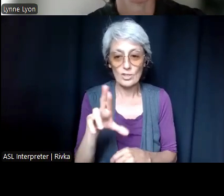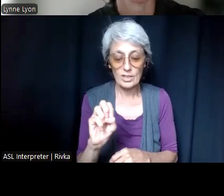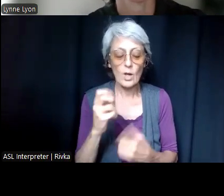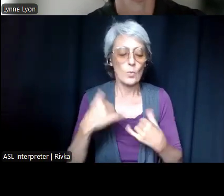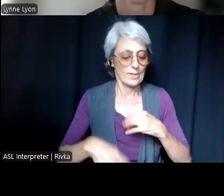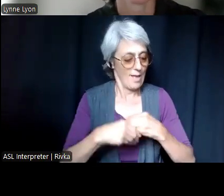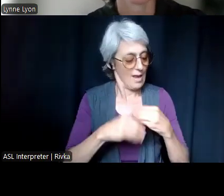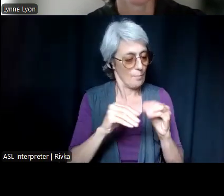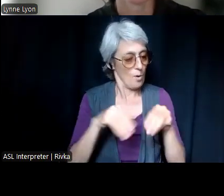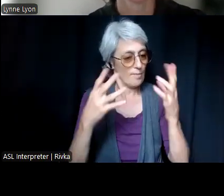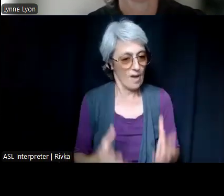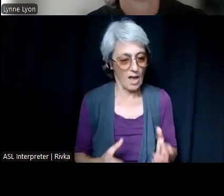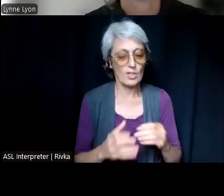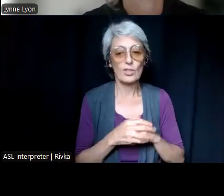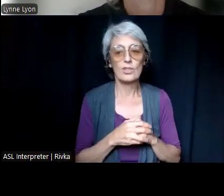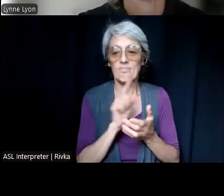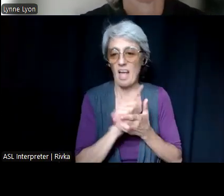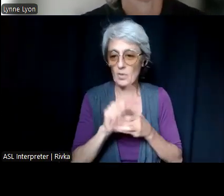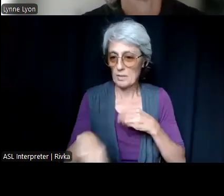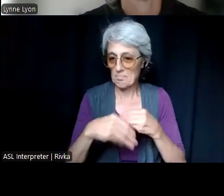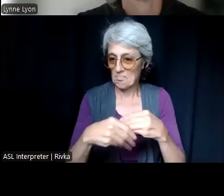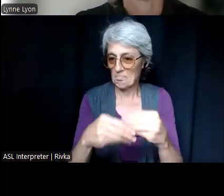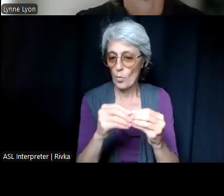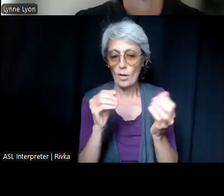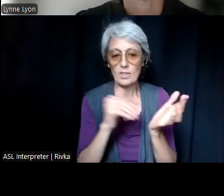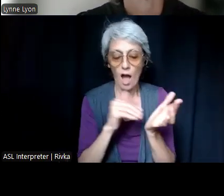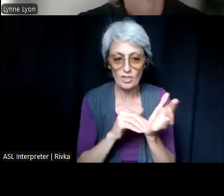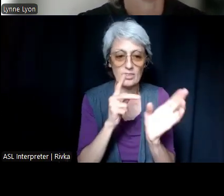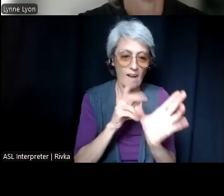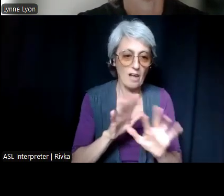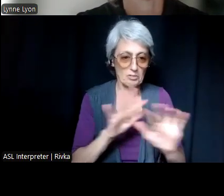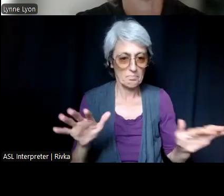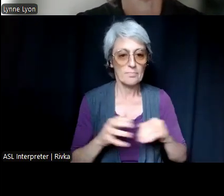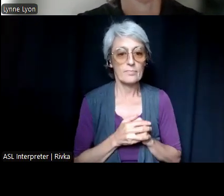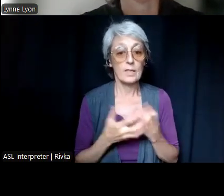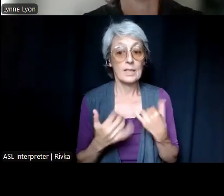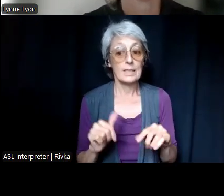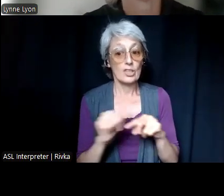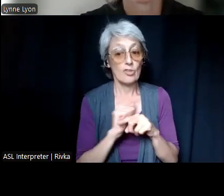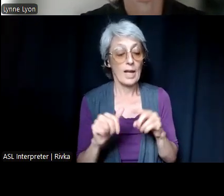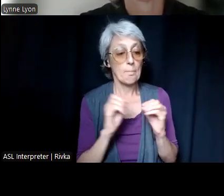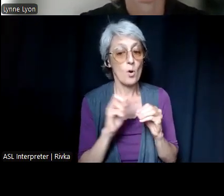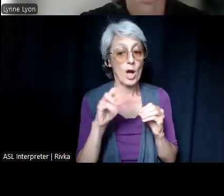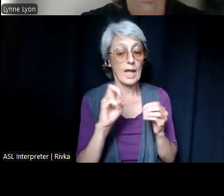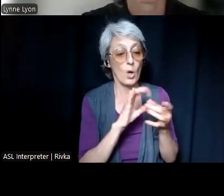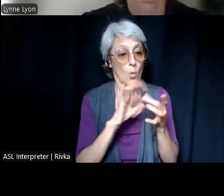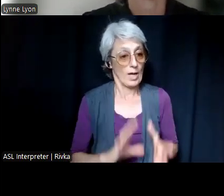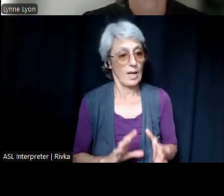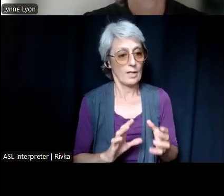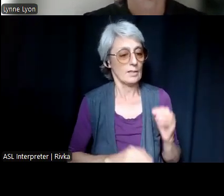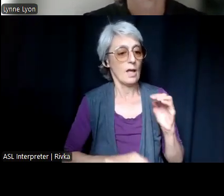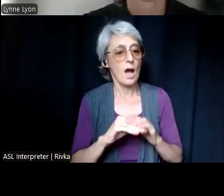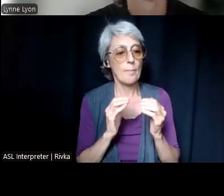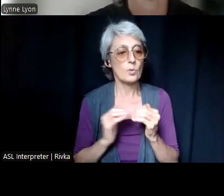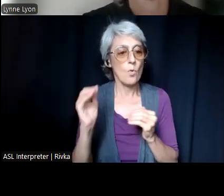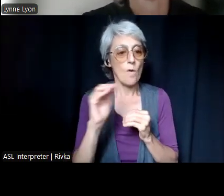of services every week, and continuing to train additional care coordinators, up to over 700 now, that